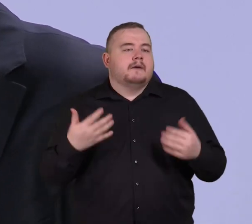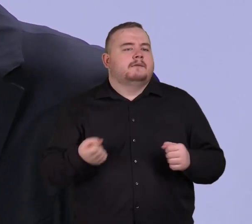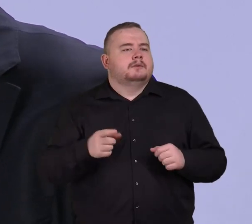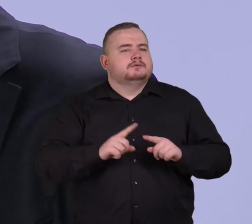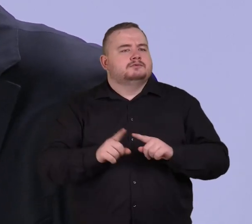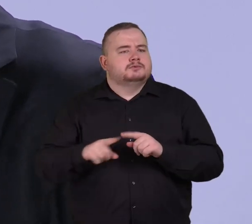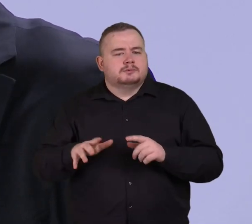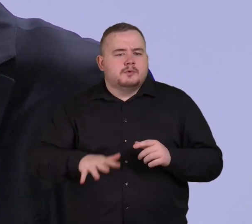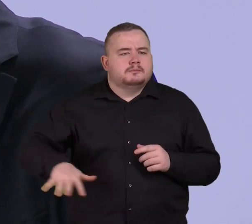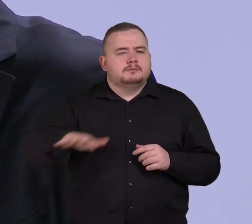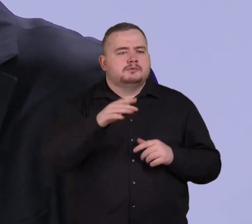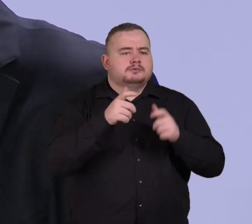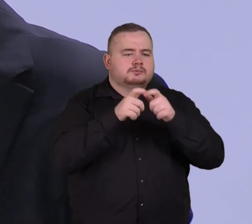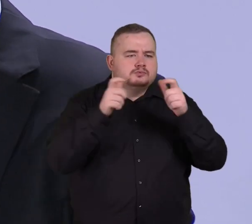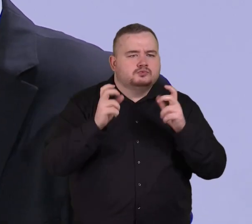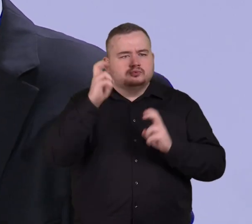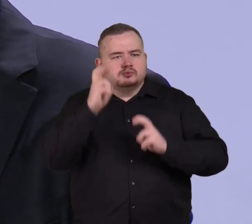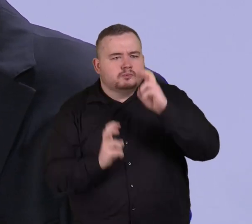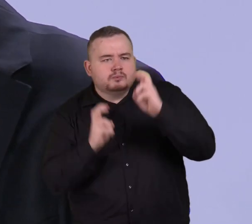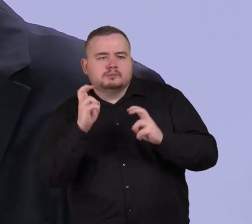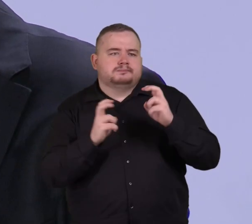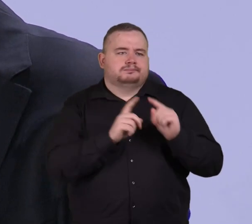kilometers south, if there is a bus,